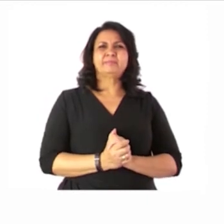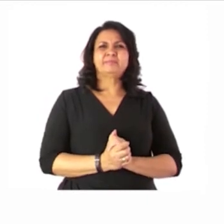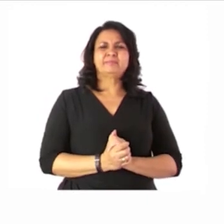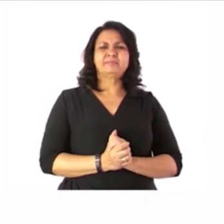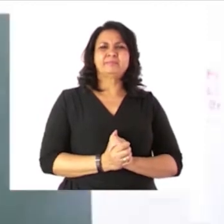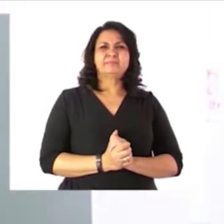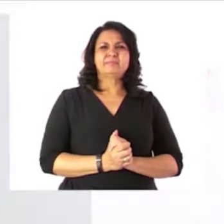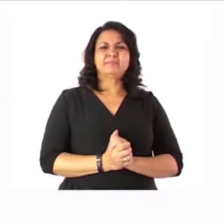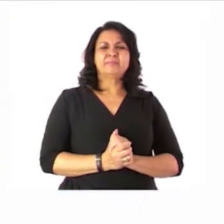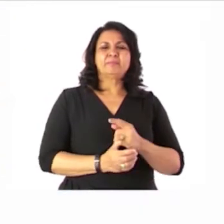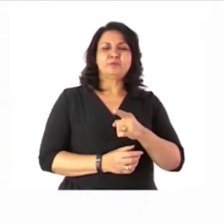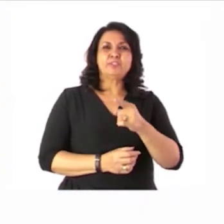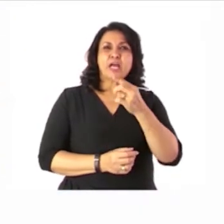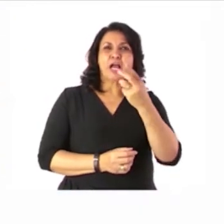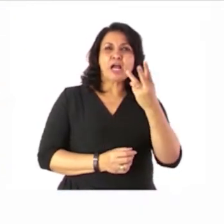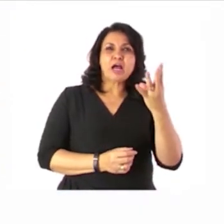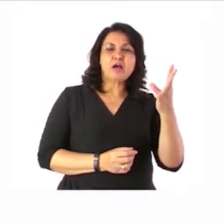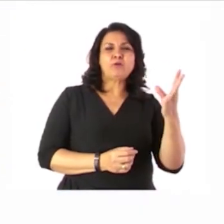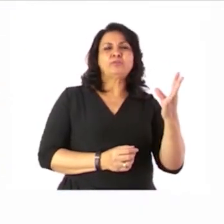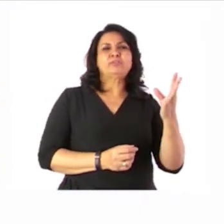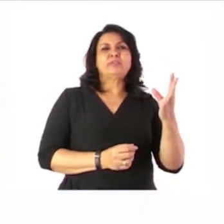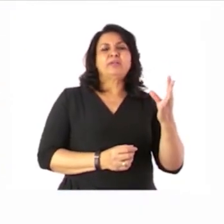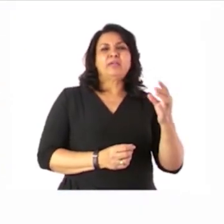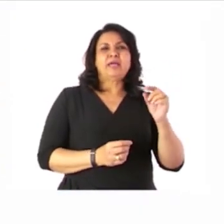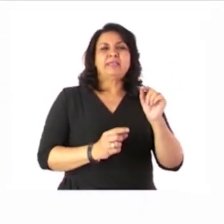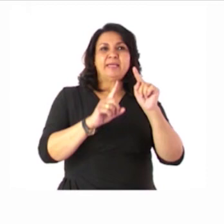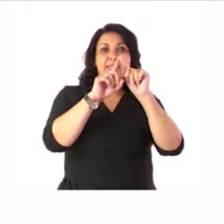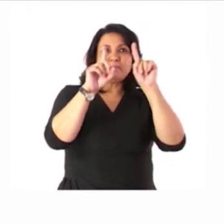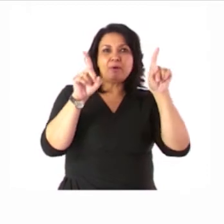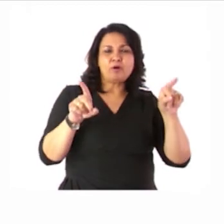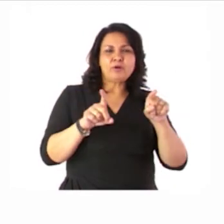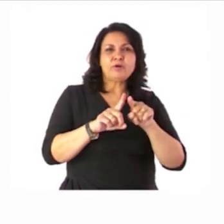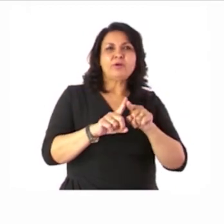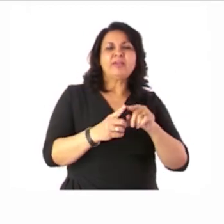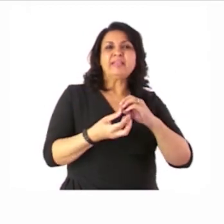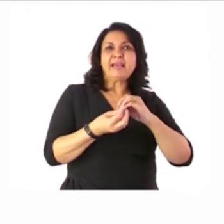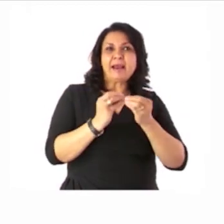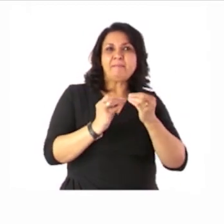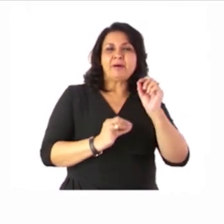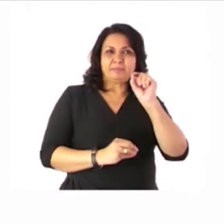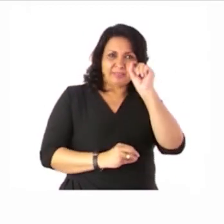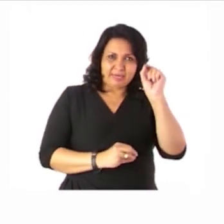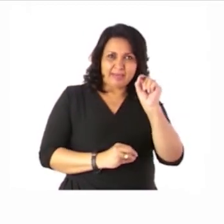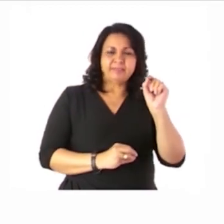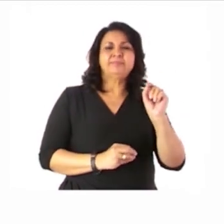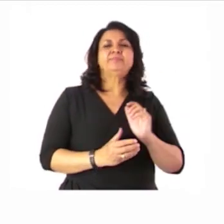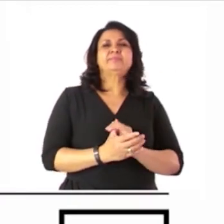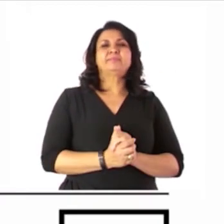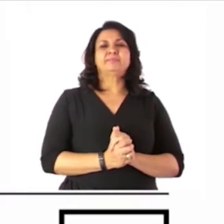now count and write the number instead, not circle. So let's